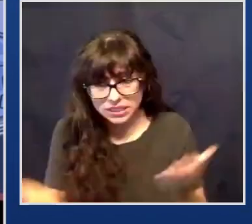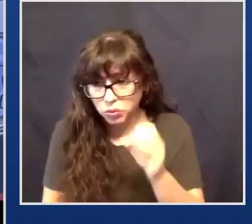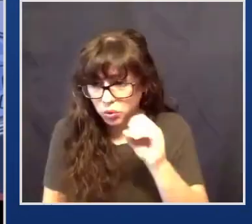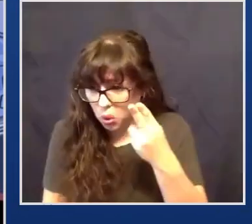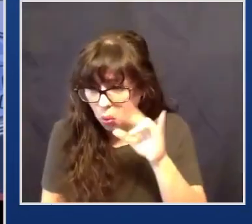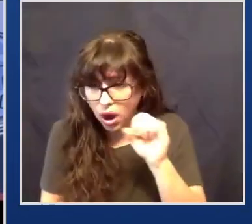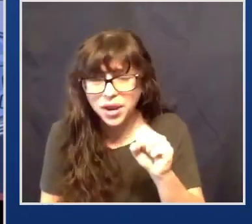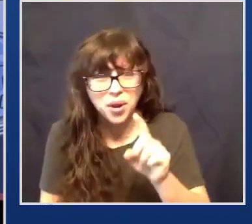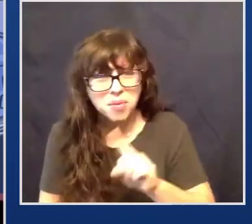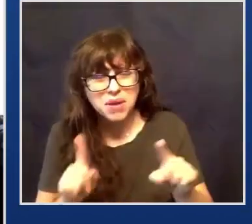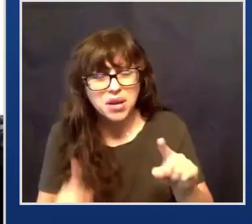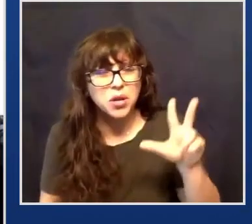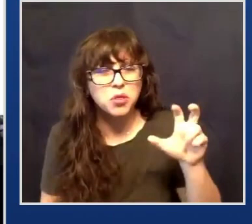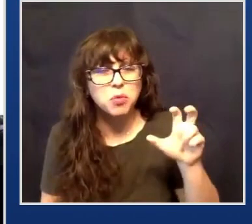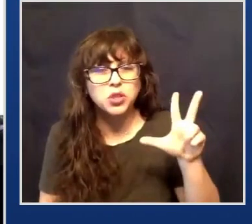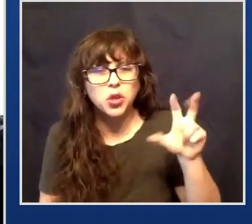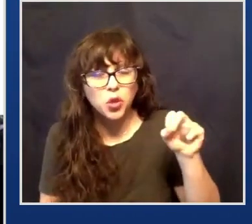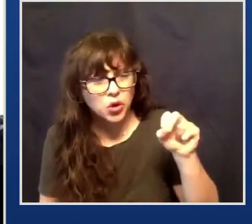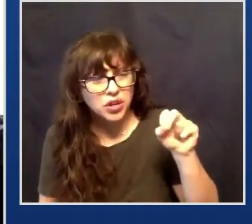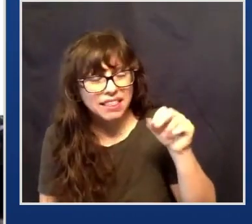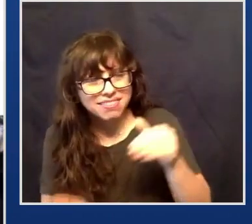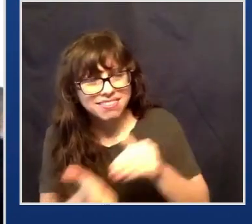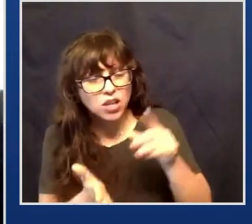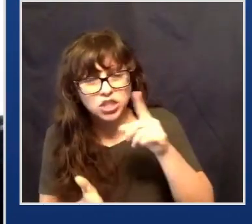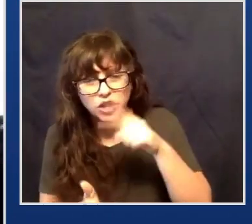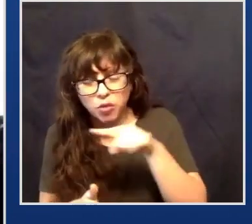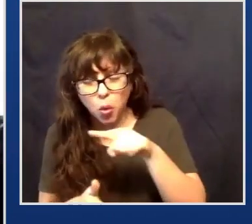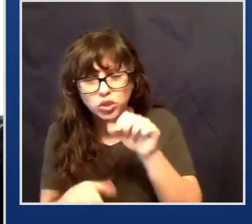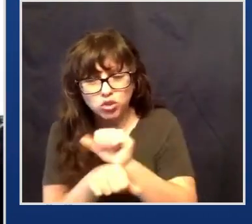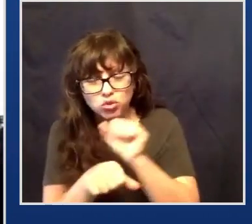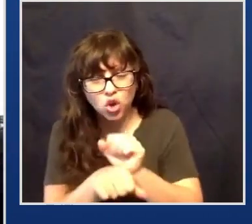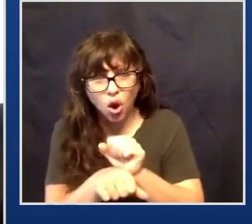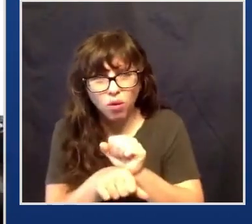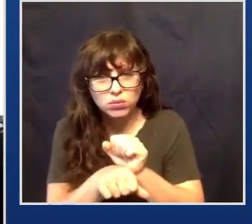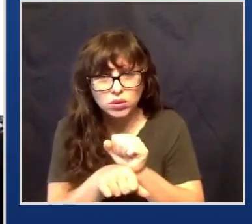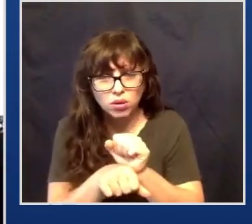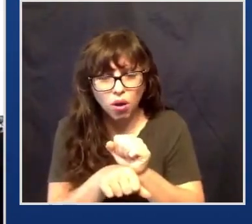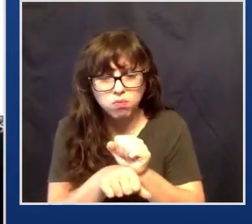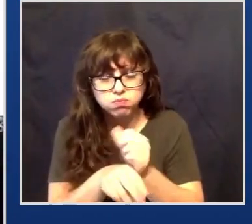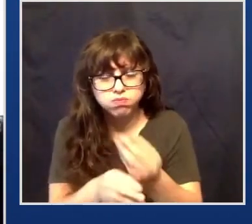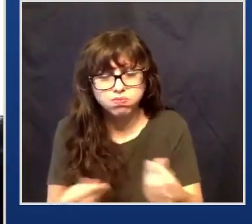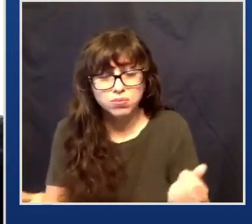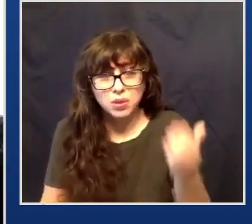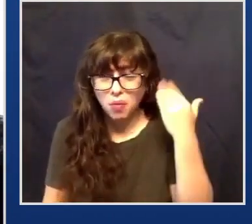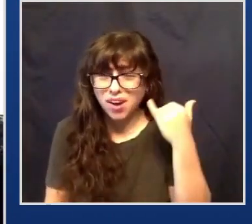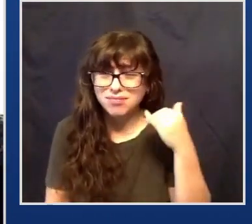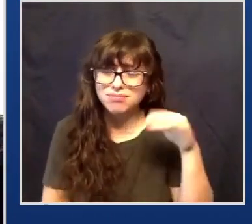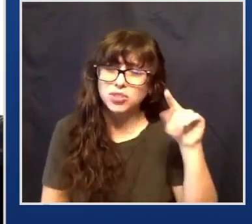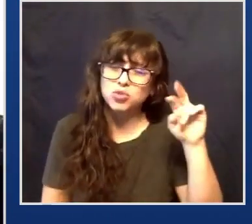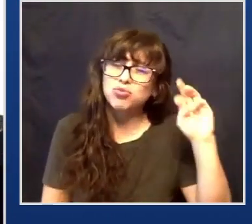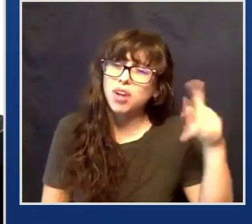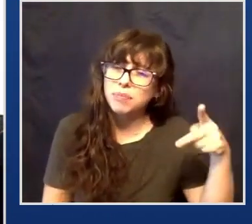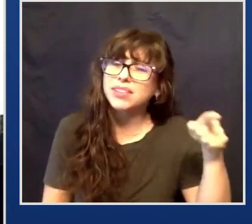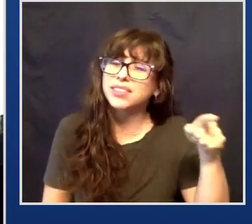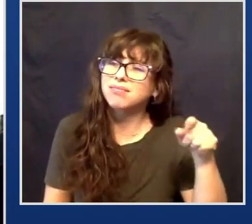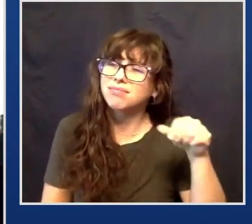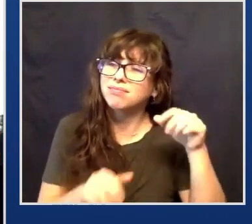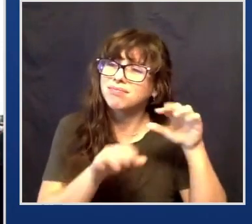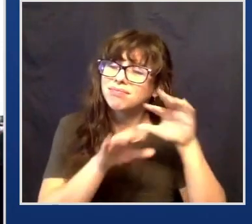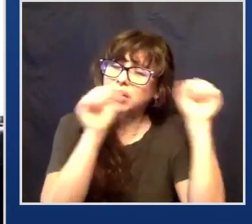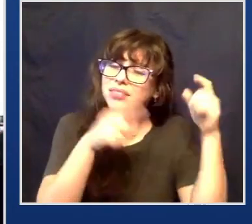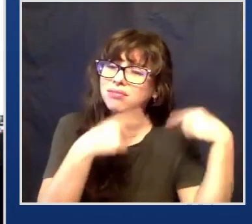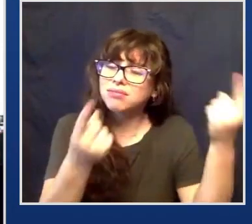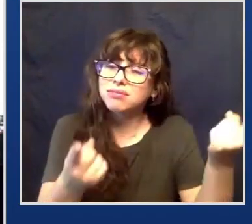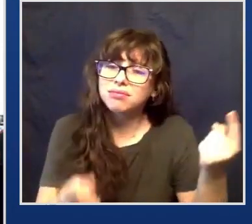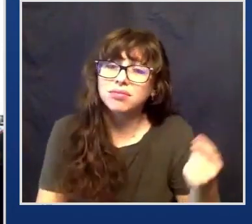330,000 of those have been lost since Trump's become president. You know, Donald Trump is going to be the first president in 90 years.